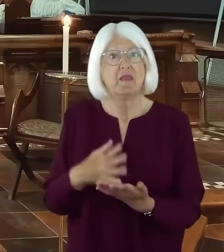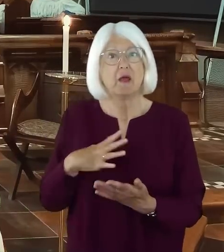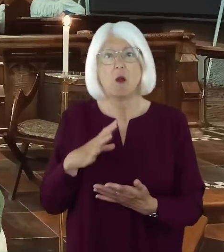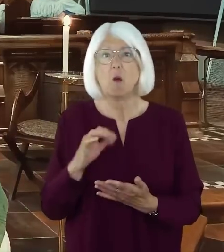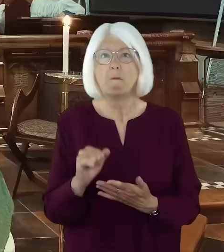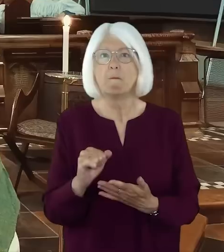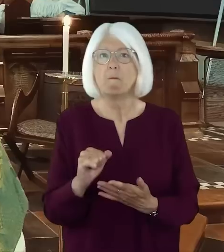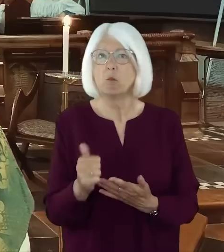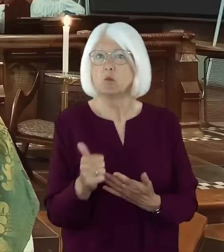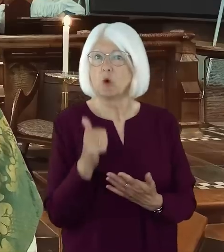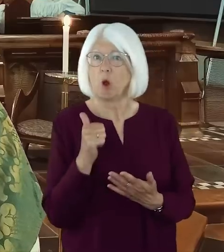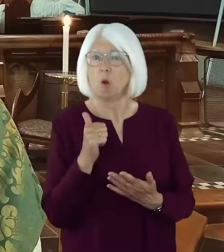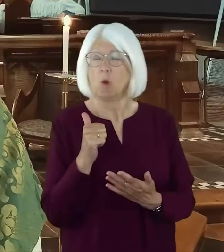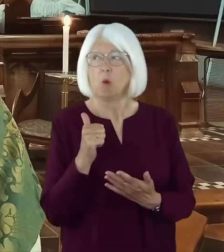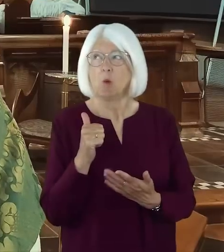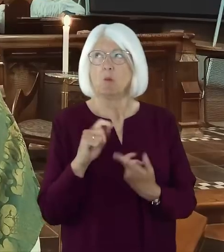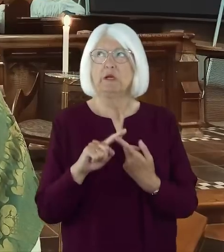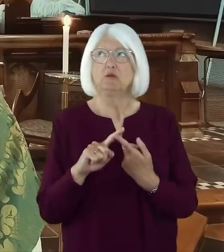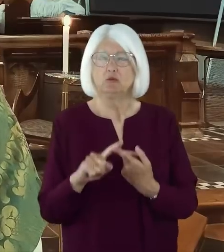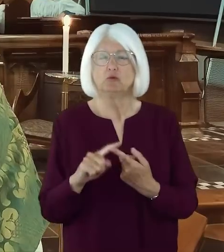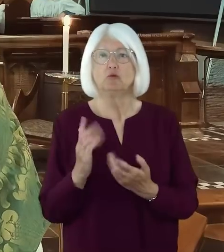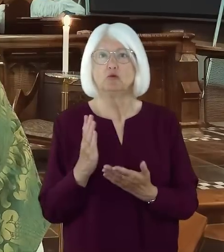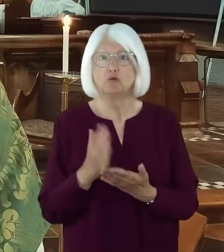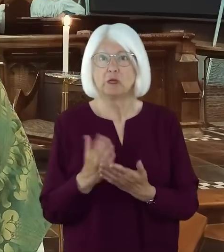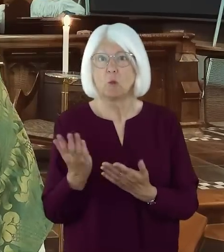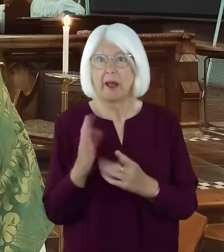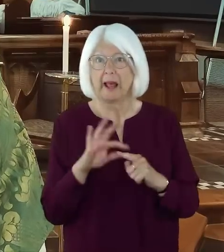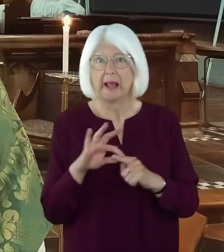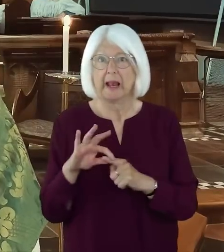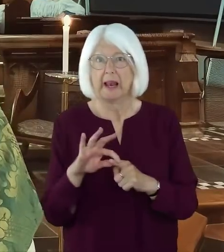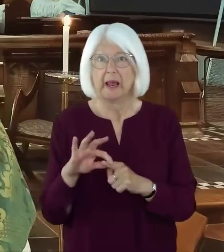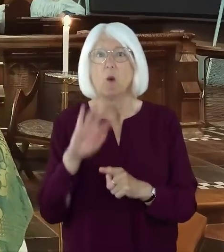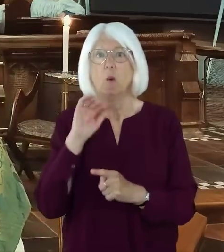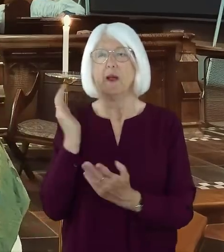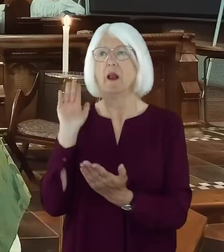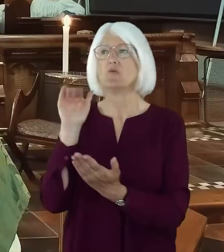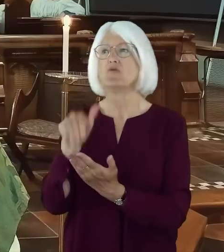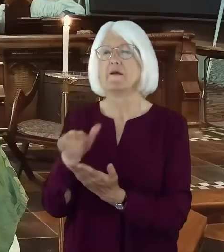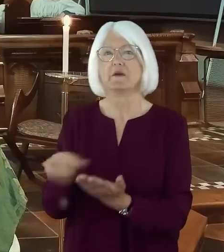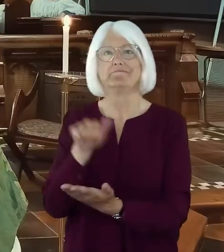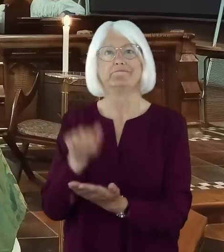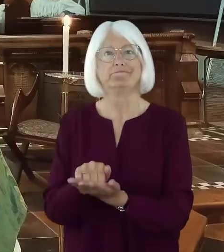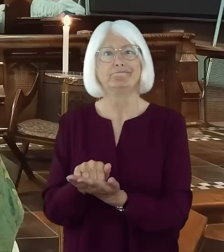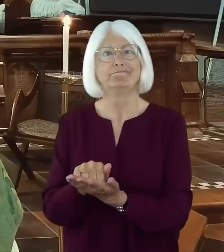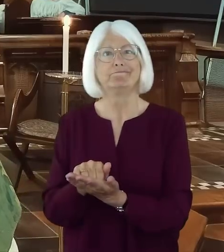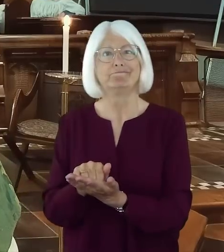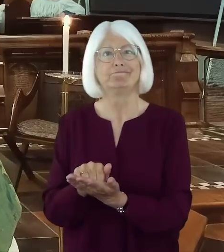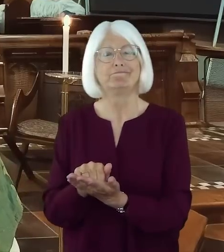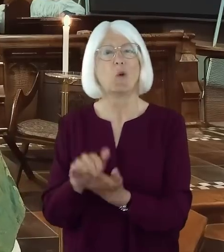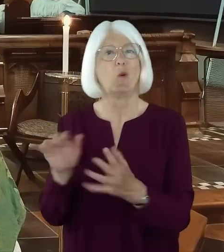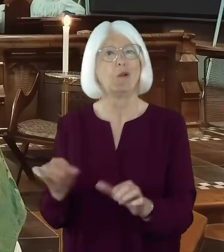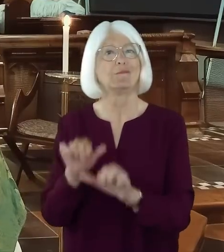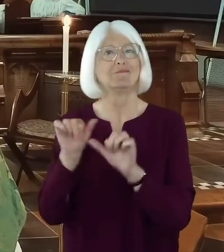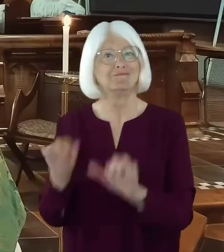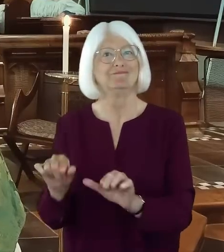people who know that providing they trust the way they are being led, they will arrive at the right place